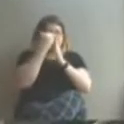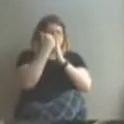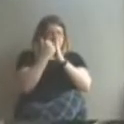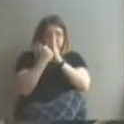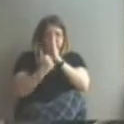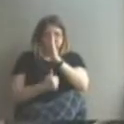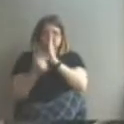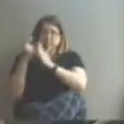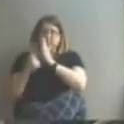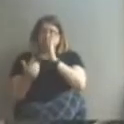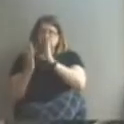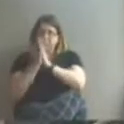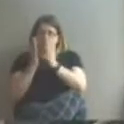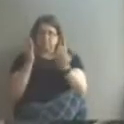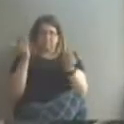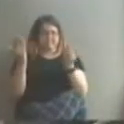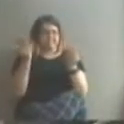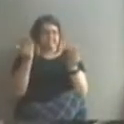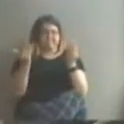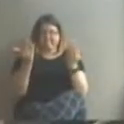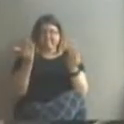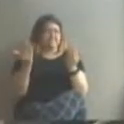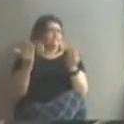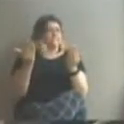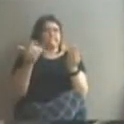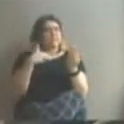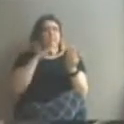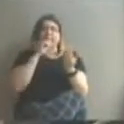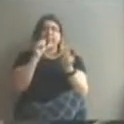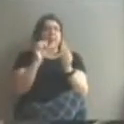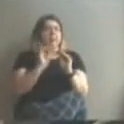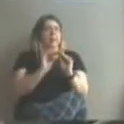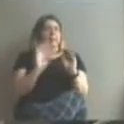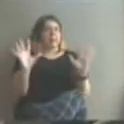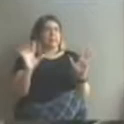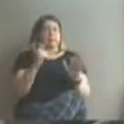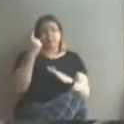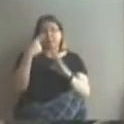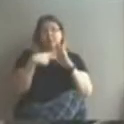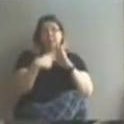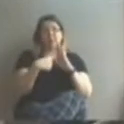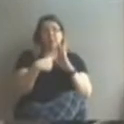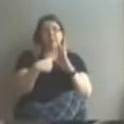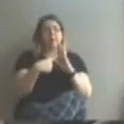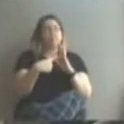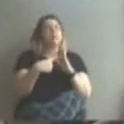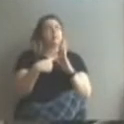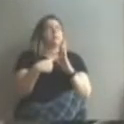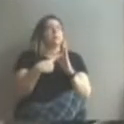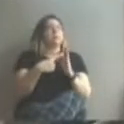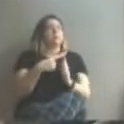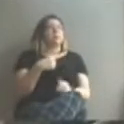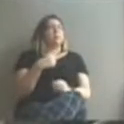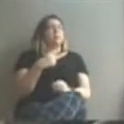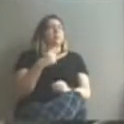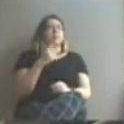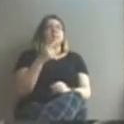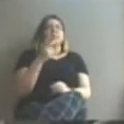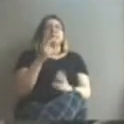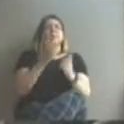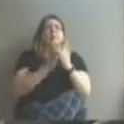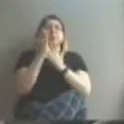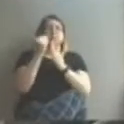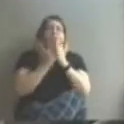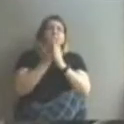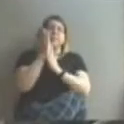was requested, that I'm just not as clear. Like one example I mention is like the